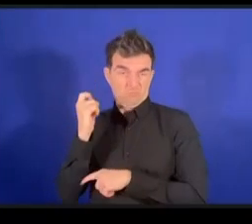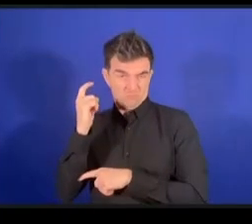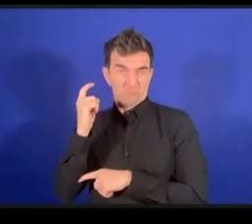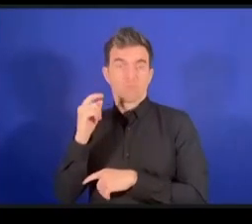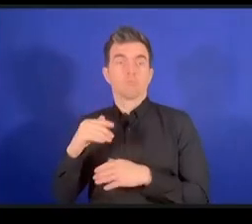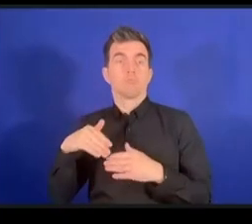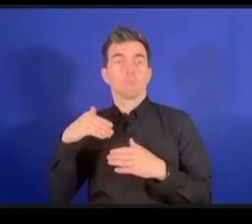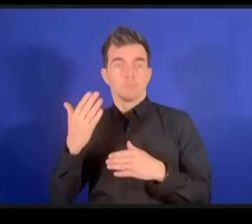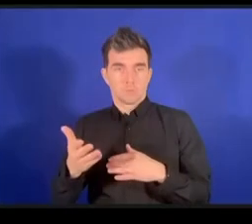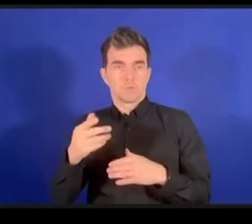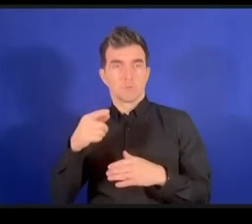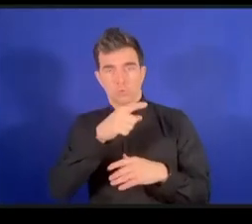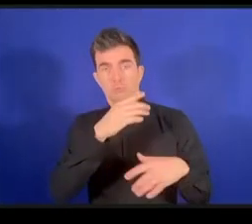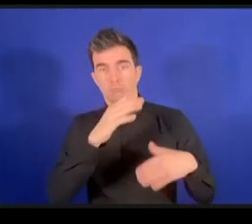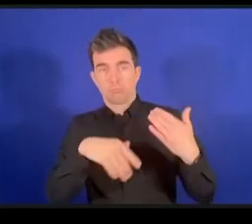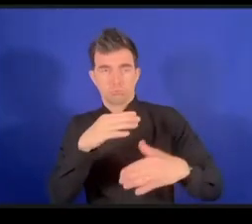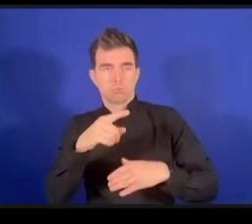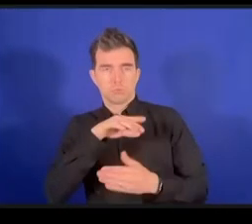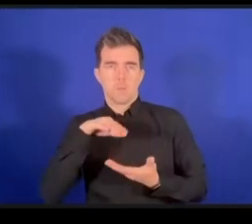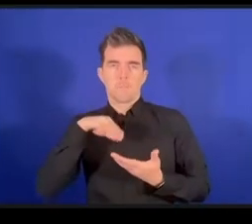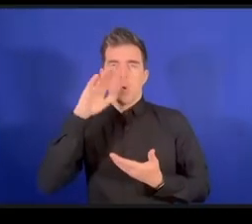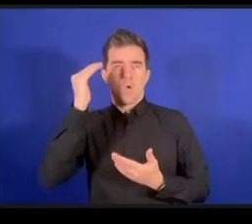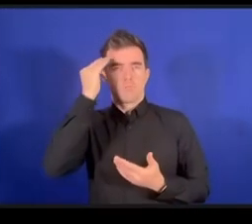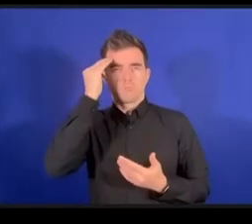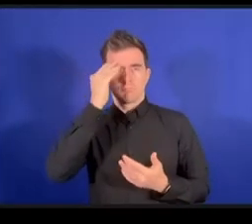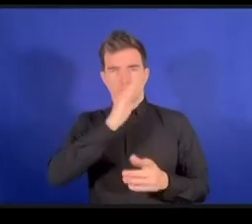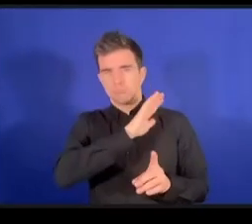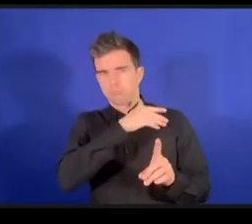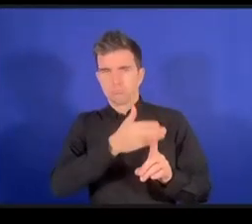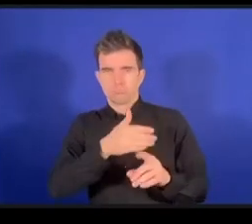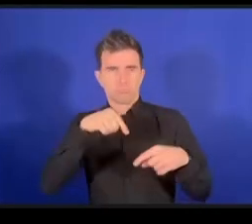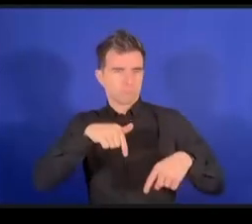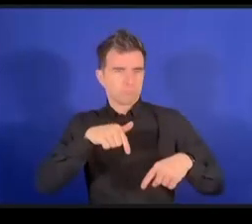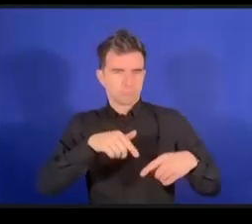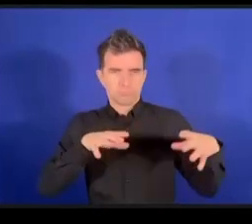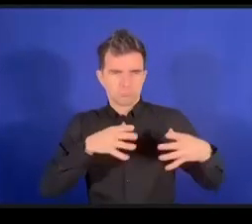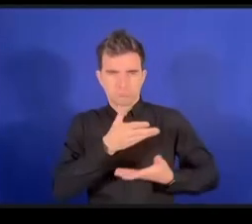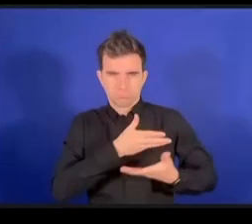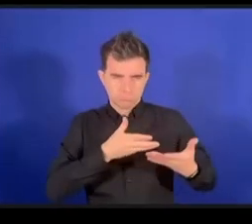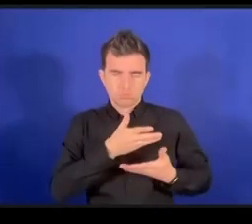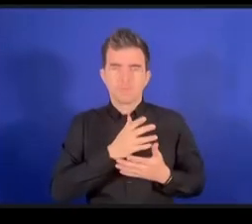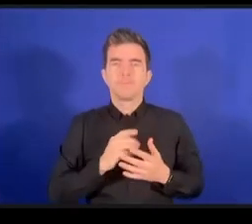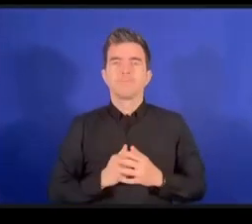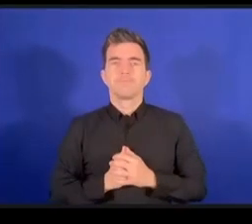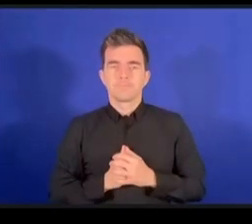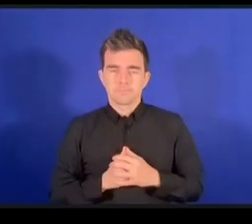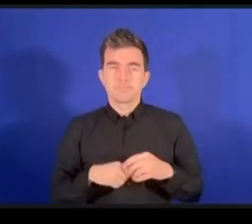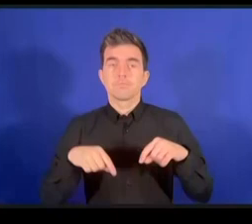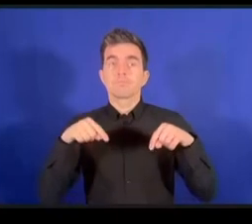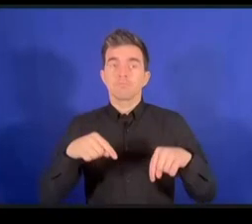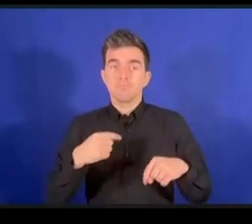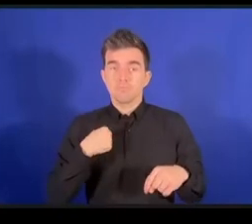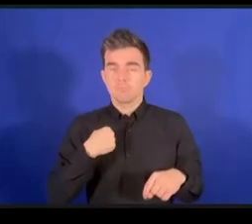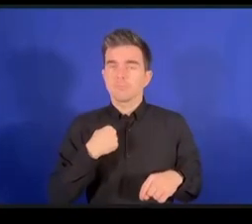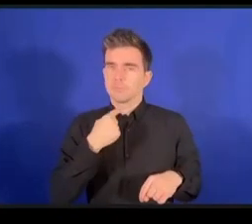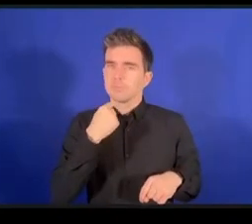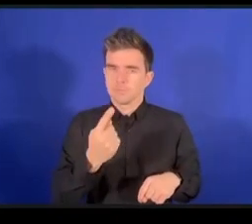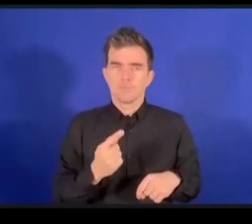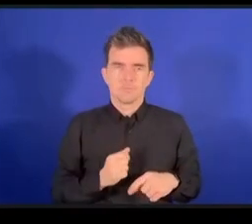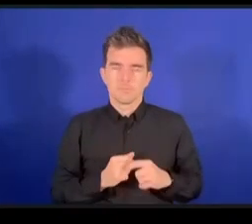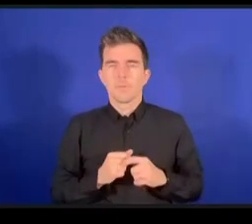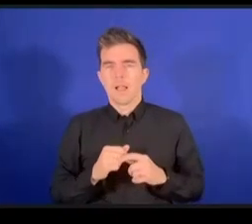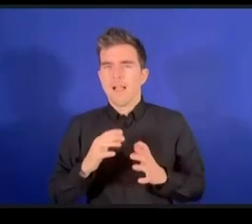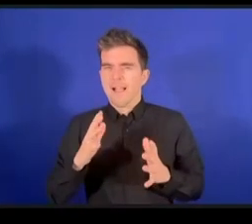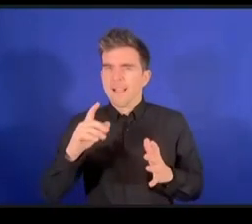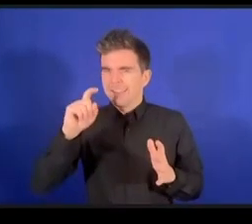would say that it's a bit difficult to give an answer across all the dynamic coalitions. The work of some